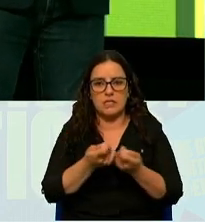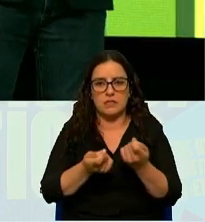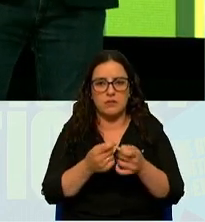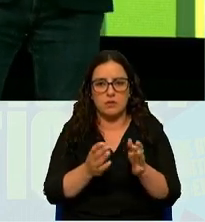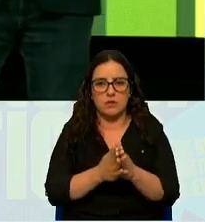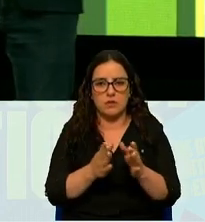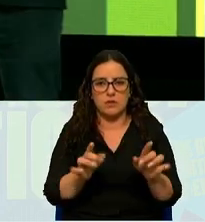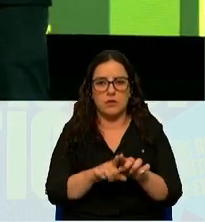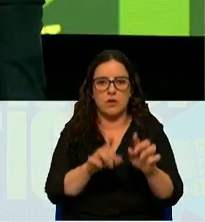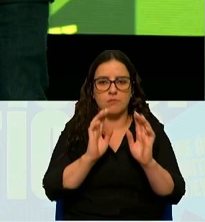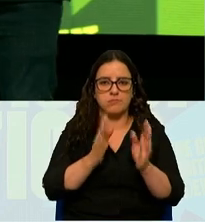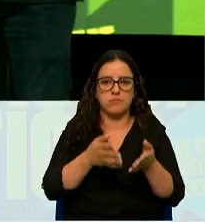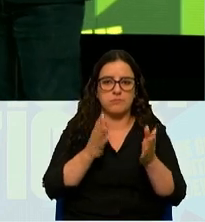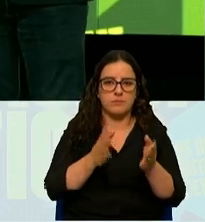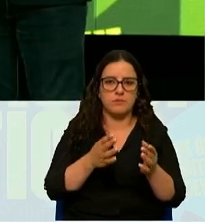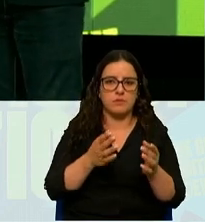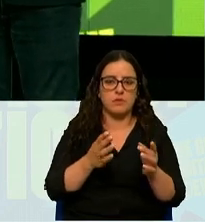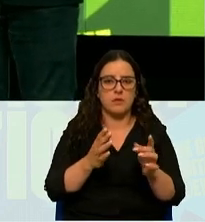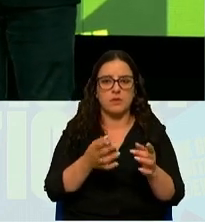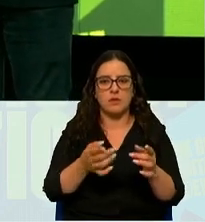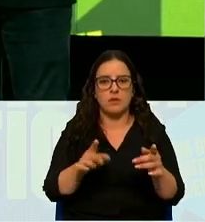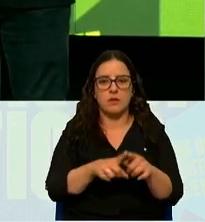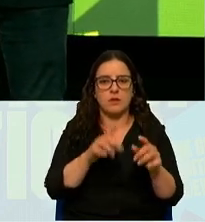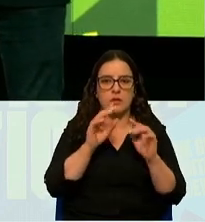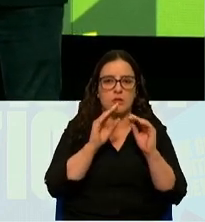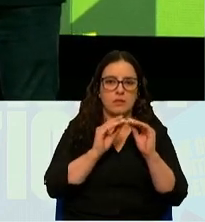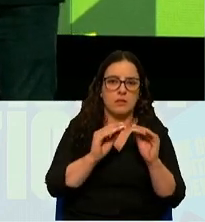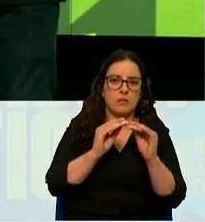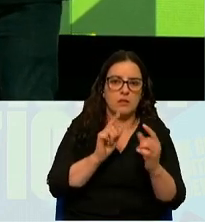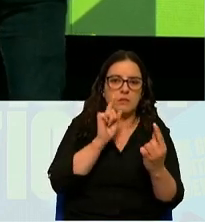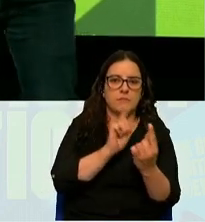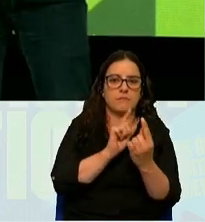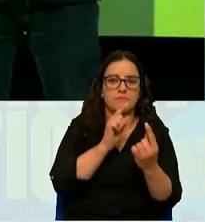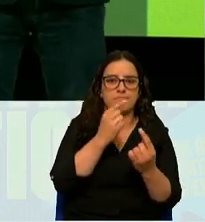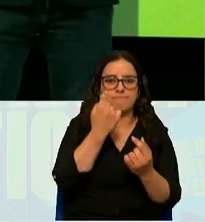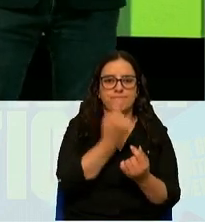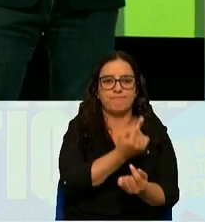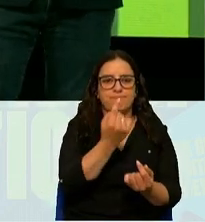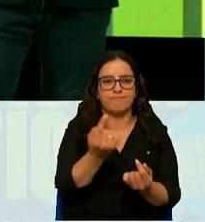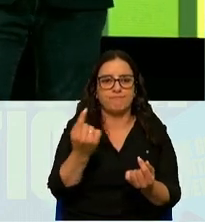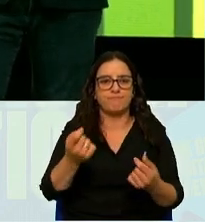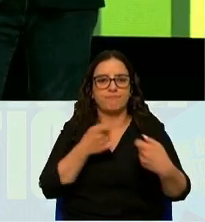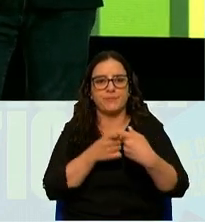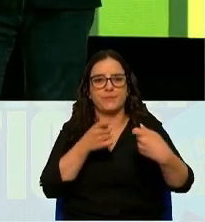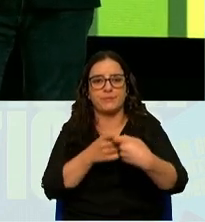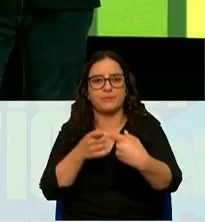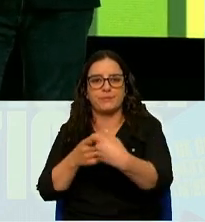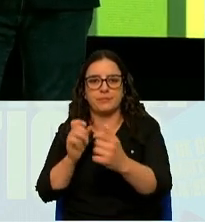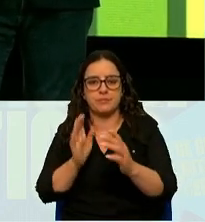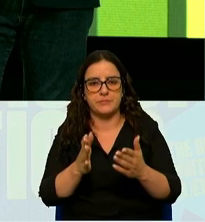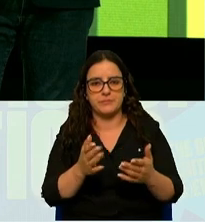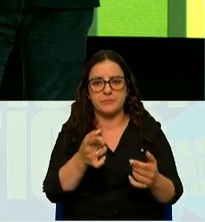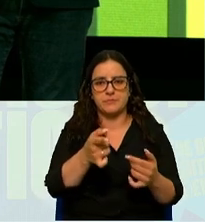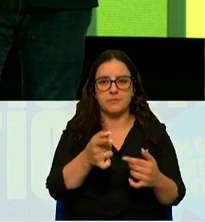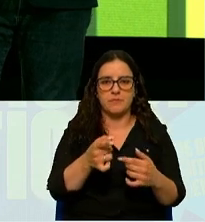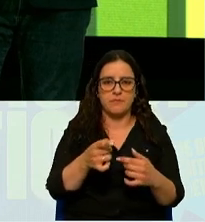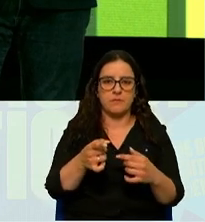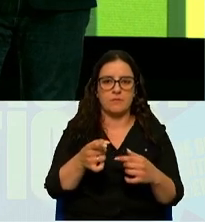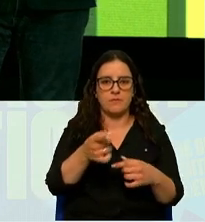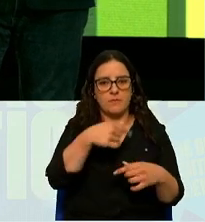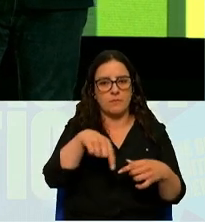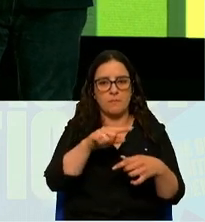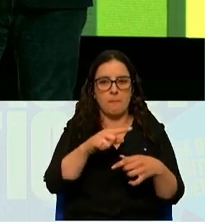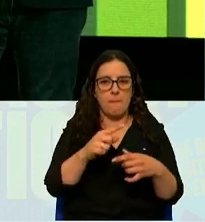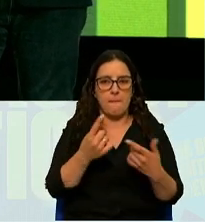a tedious work for each of the models. So think about the possibilities of that. And in our case, in Microsoft, we deliver the